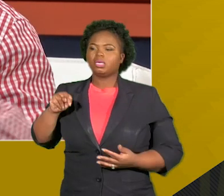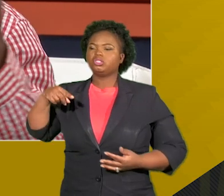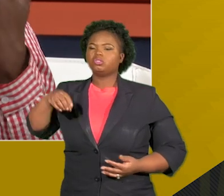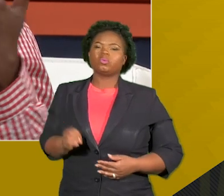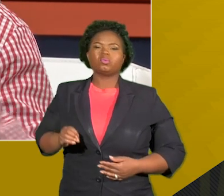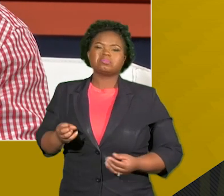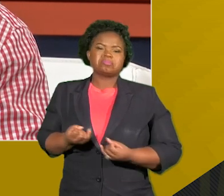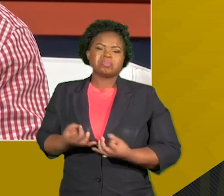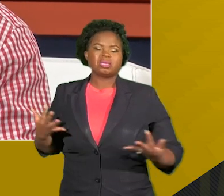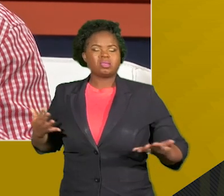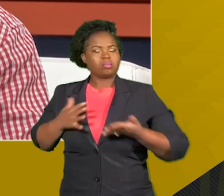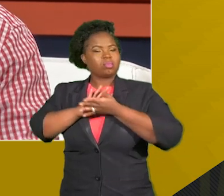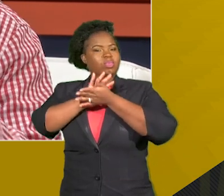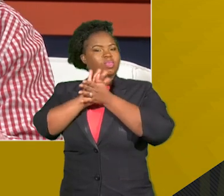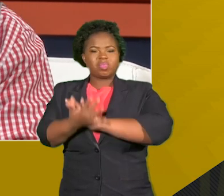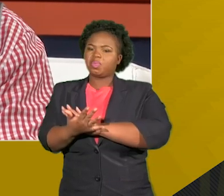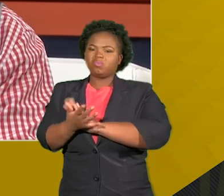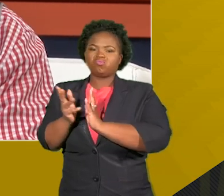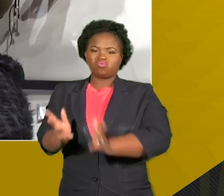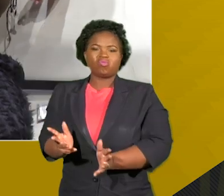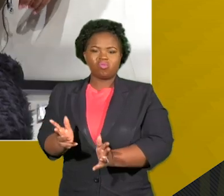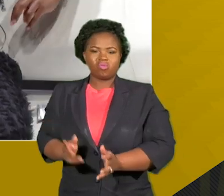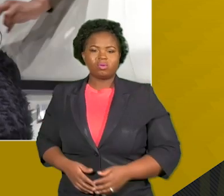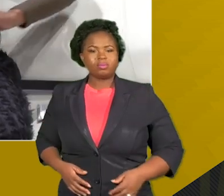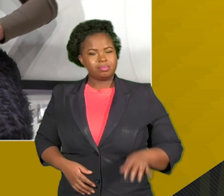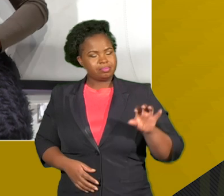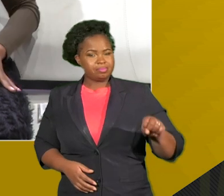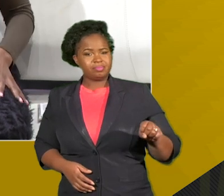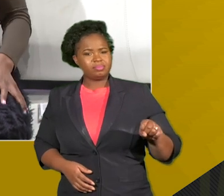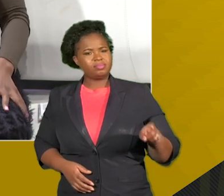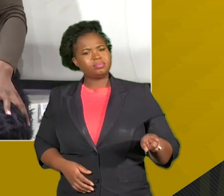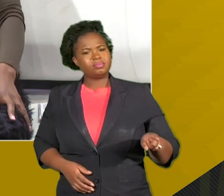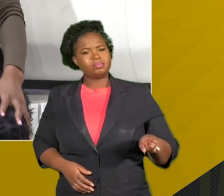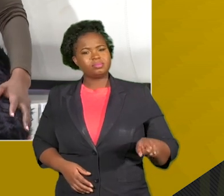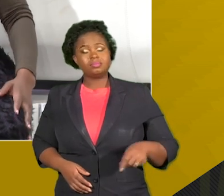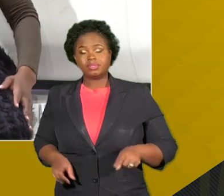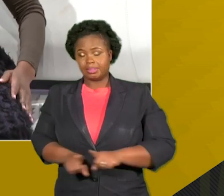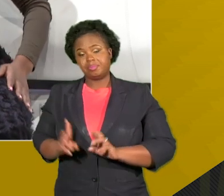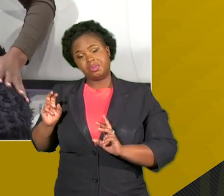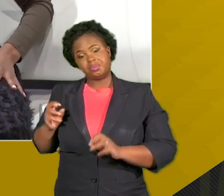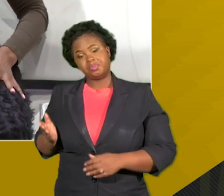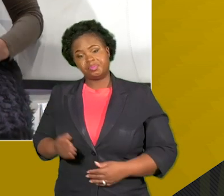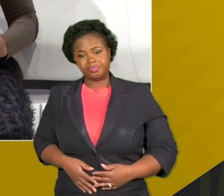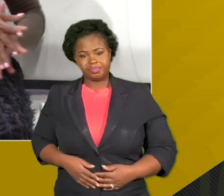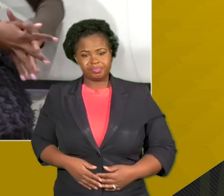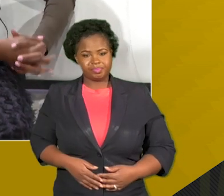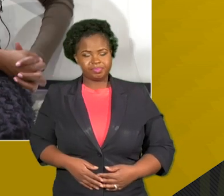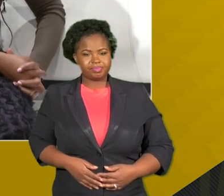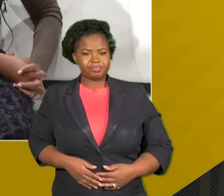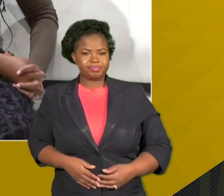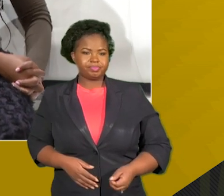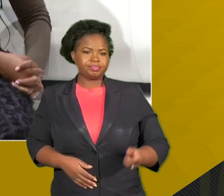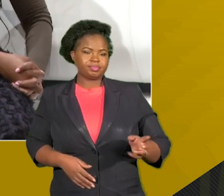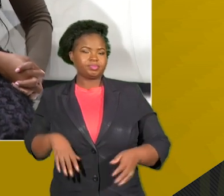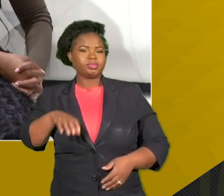NGOs are in a mess, some of them that they are at. We'll come now back part to of those. That is the same issue of financial accountability. Let me quickly come to you,